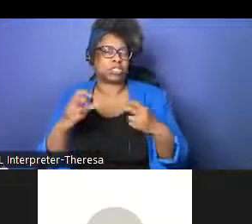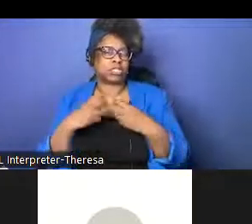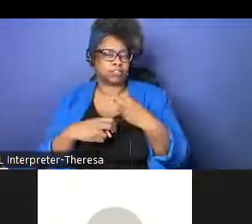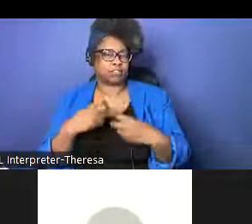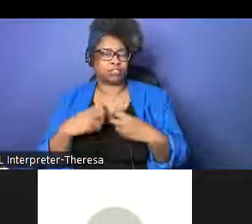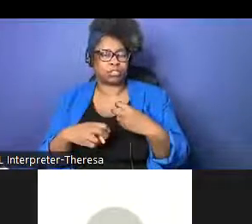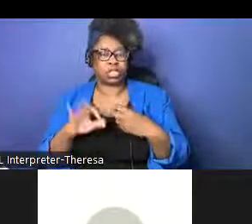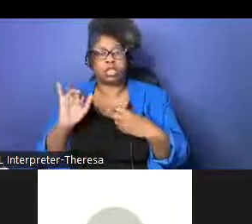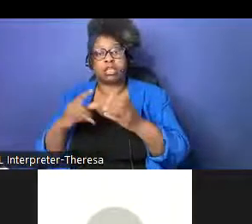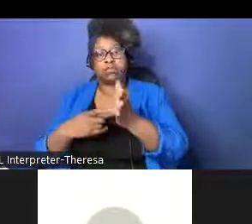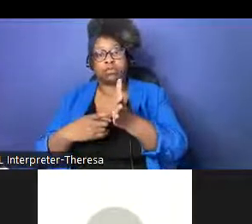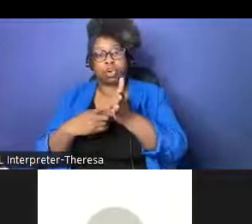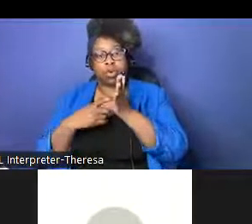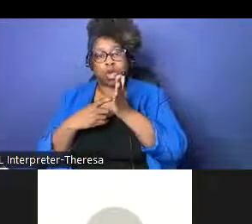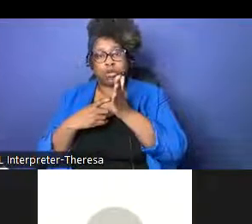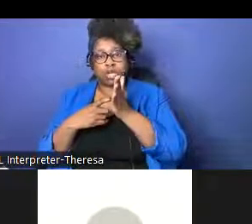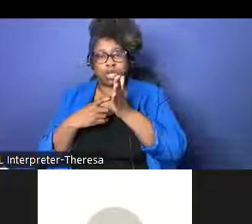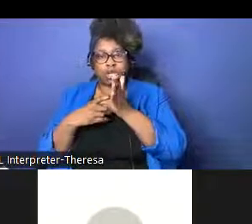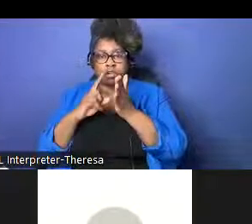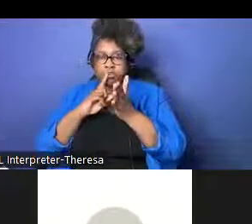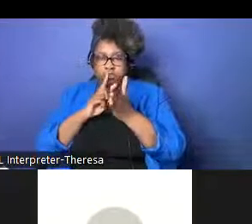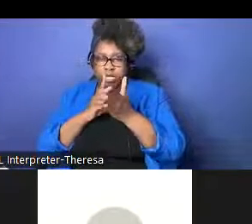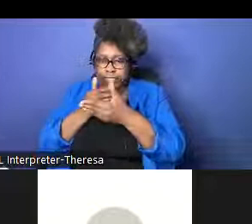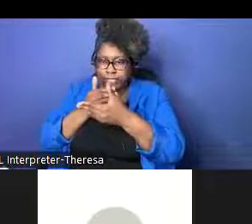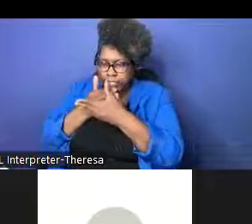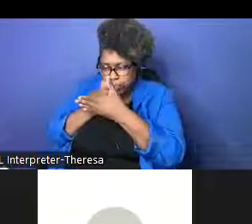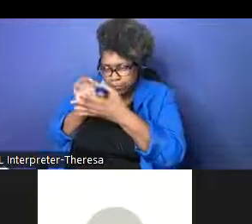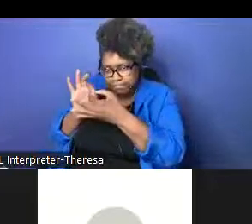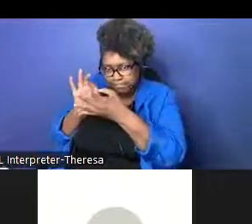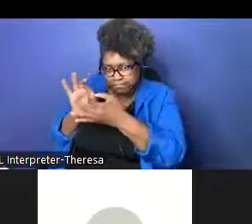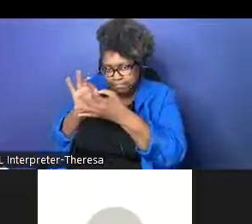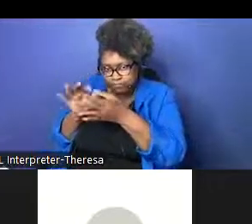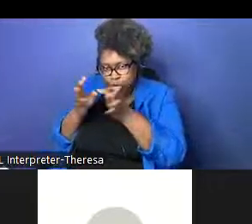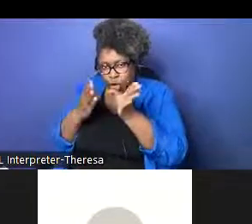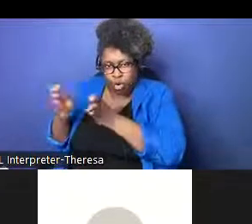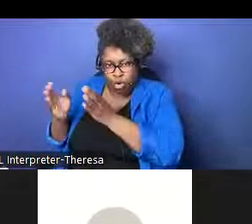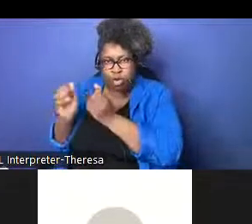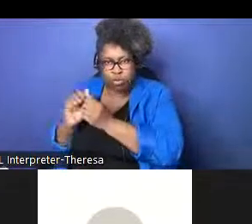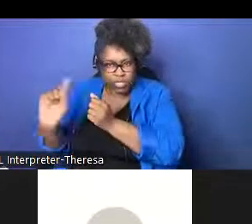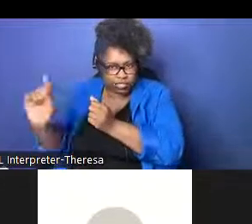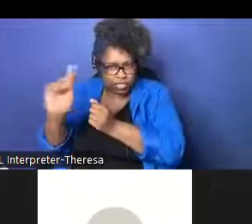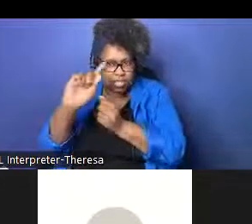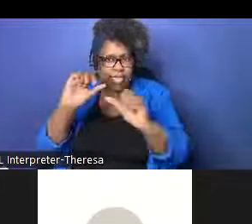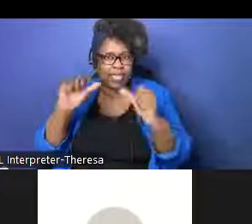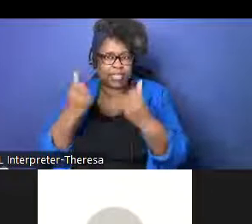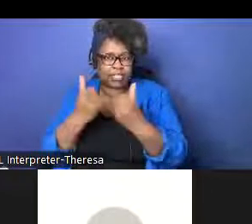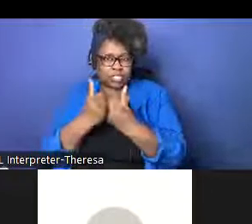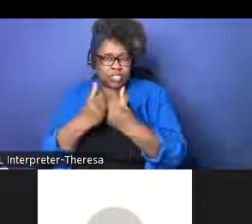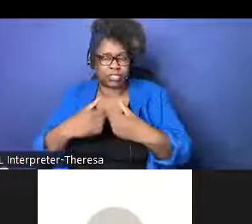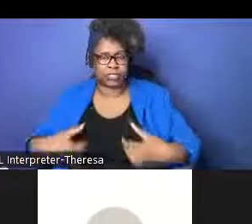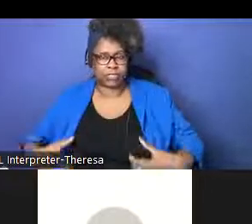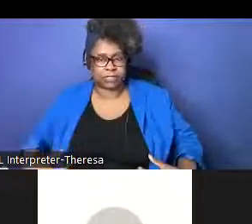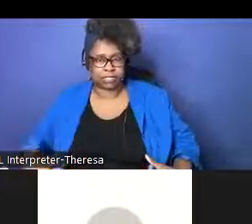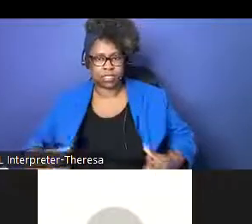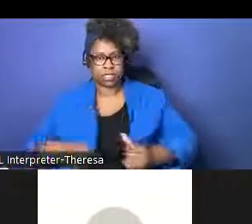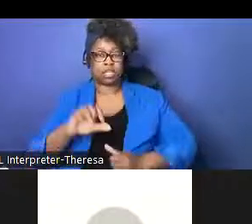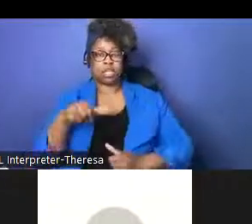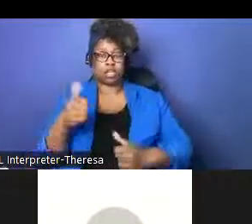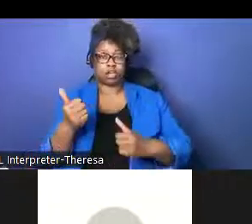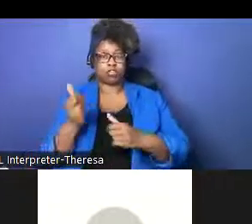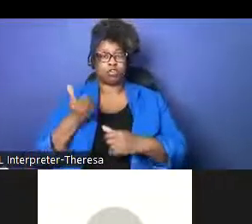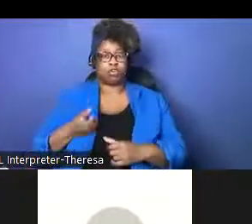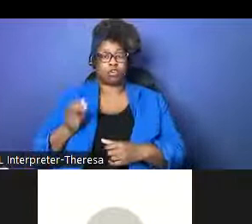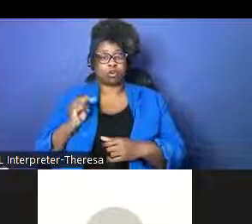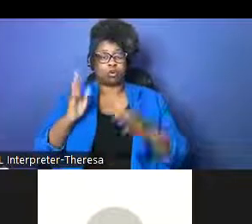this requires close coordination with agencies, as I just discussed, and other property owners.